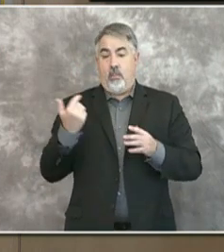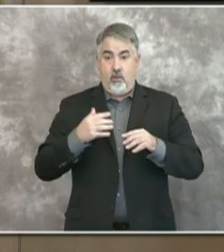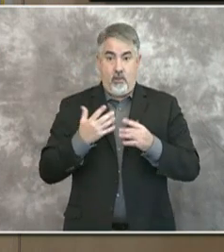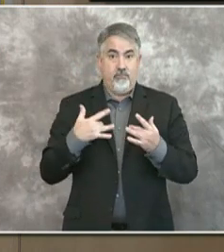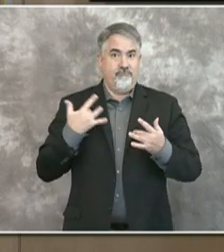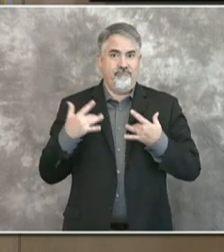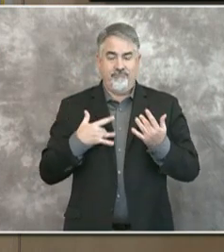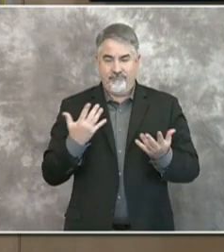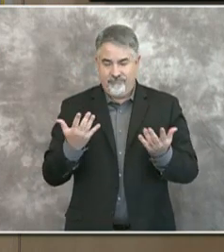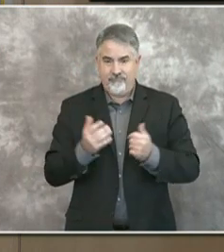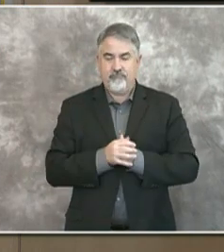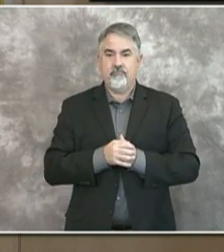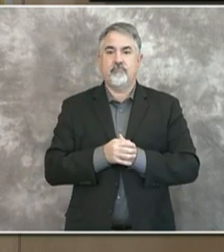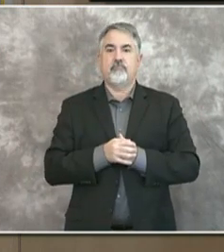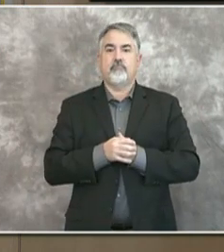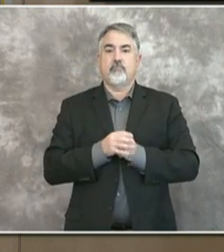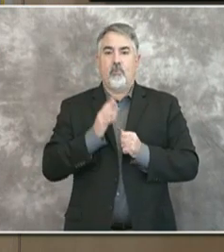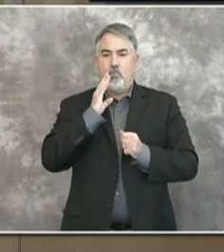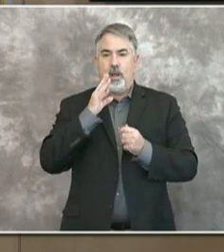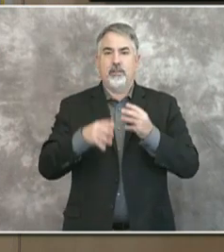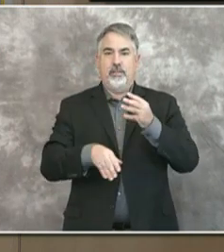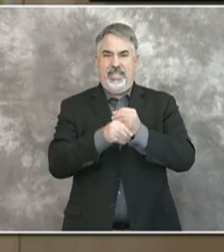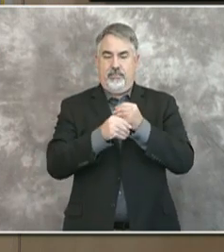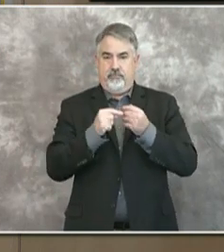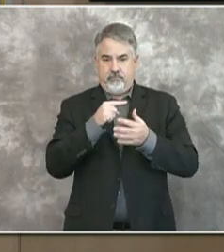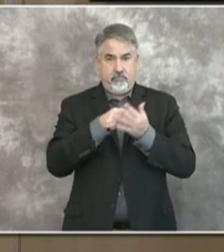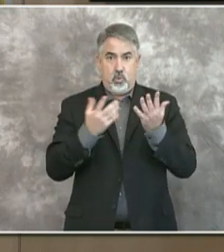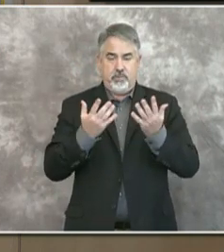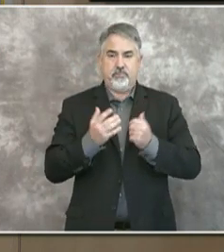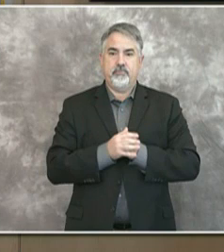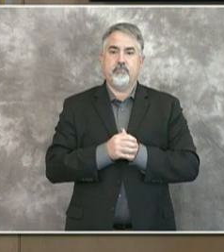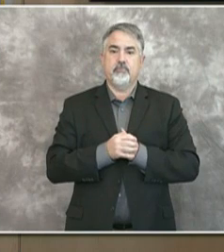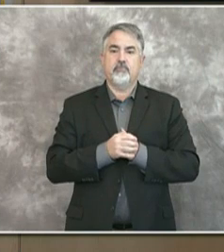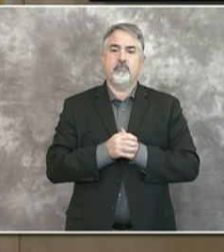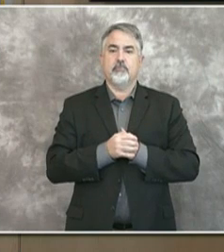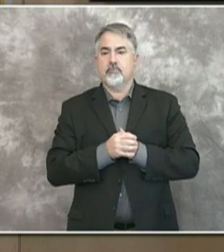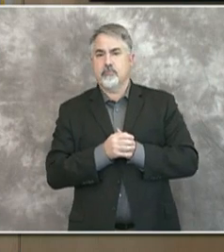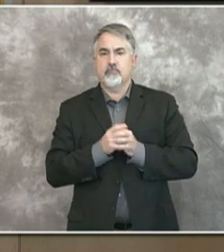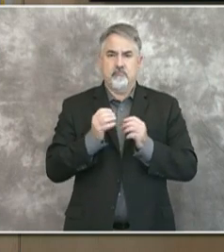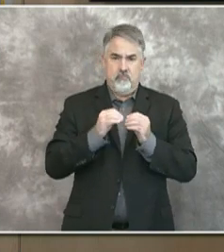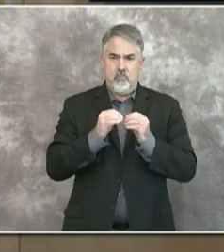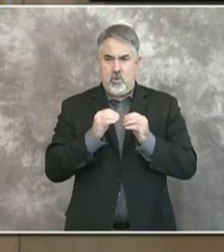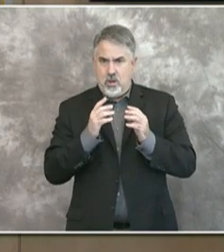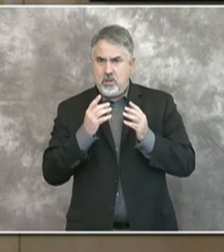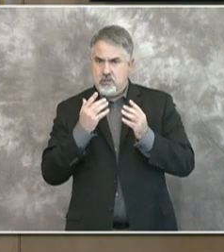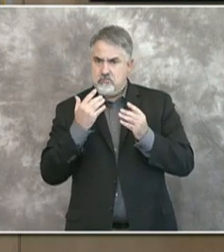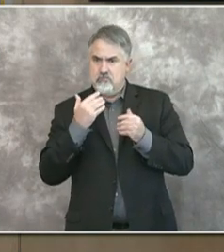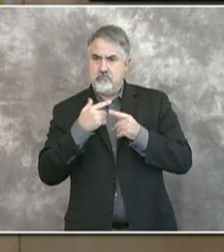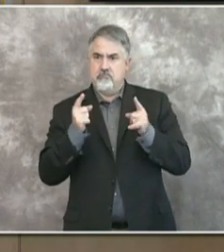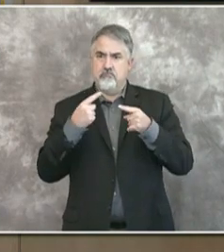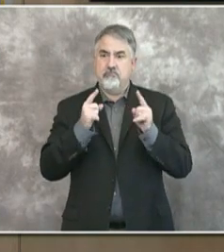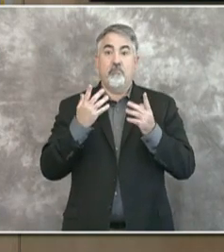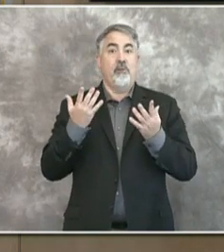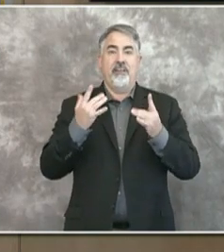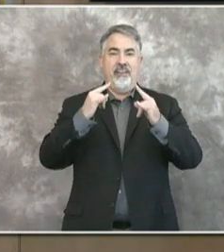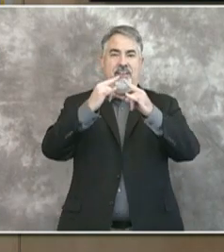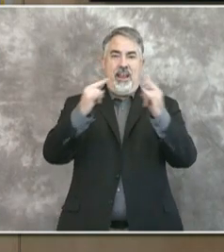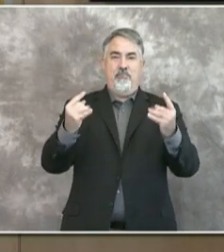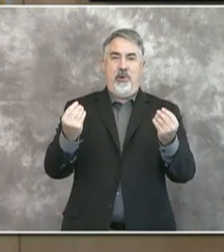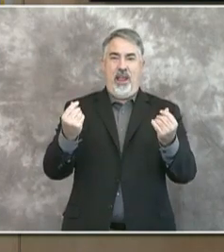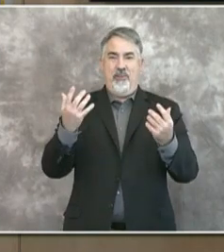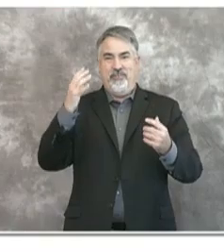that we will add to the list today. We're updating our public health order to allow the use of campgrounds throughout the